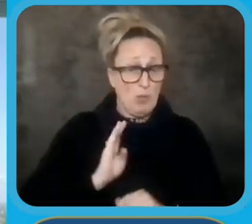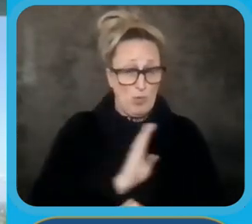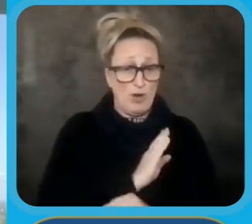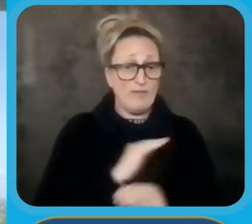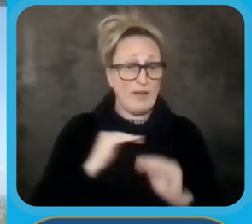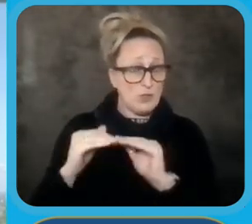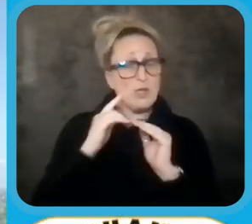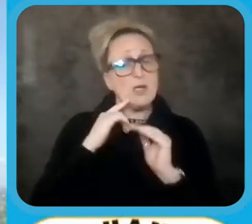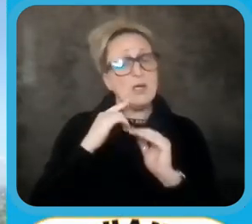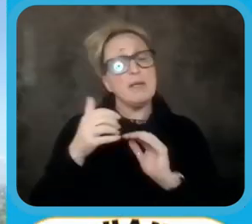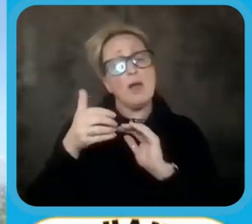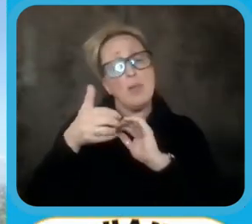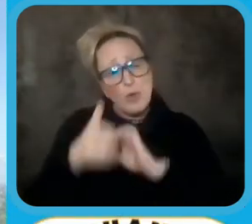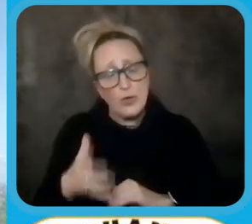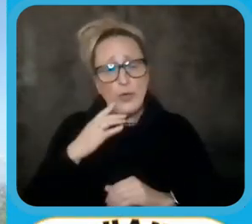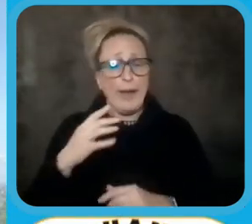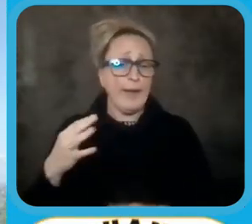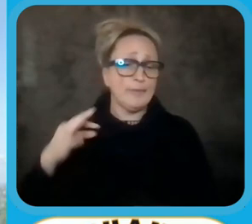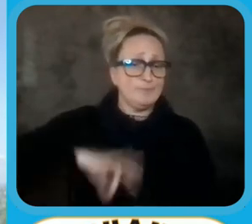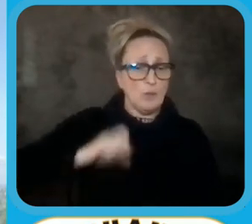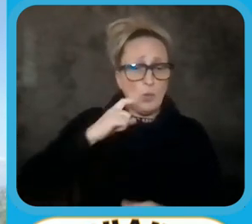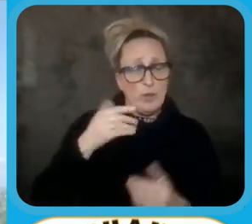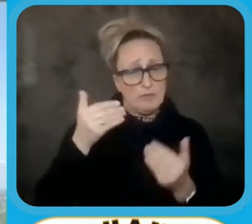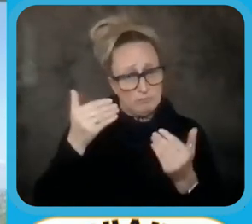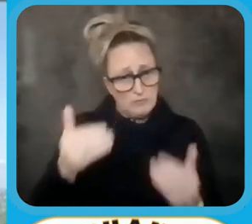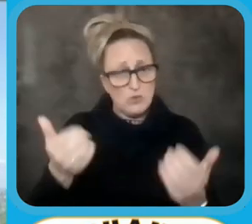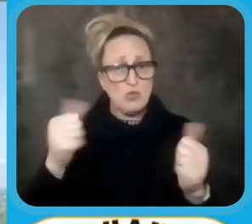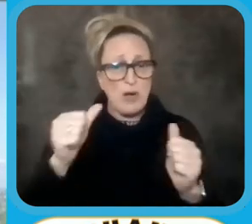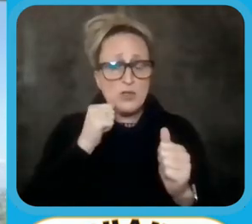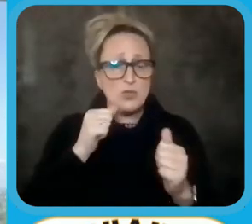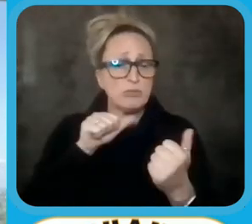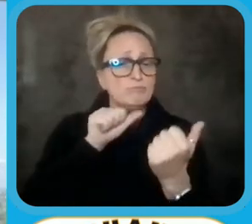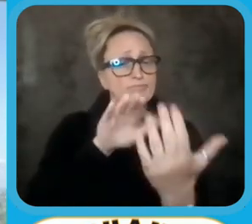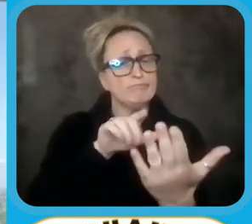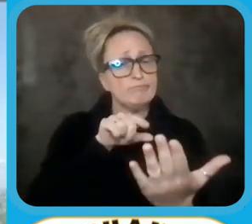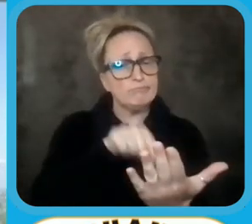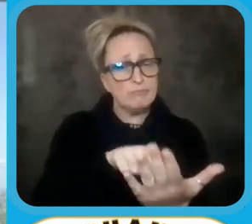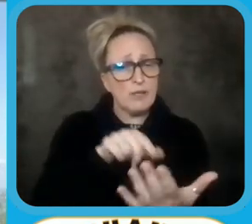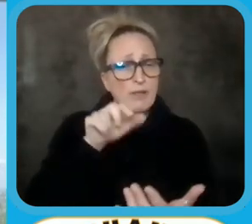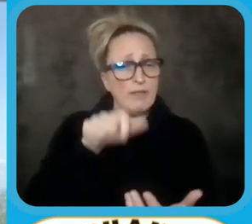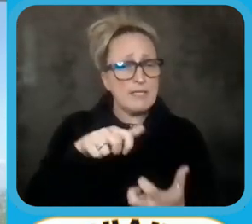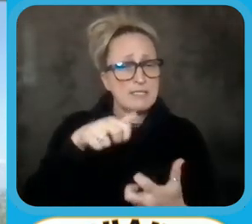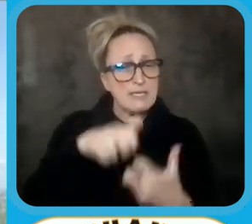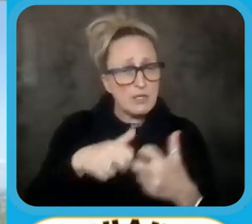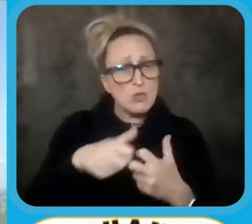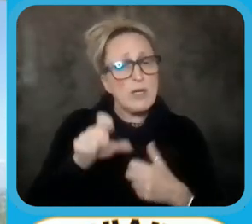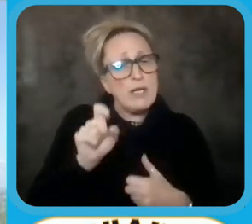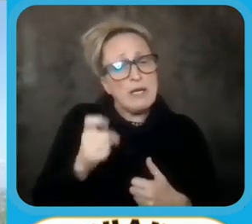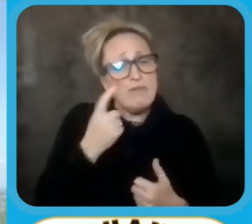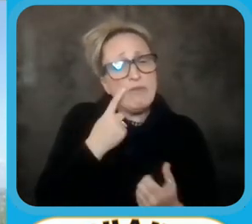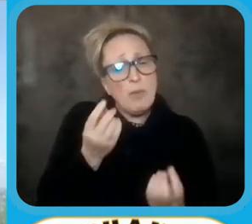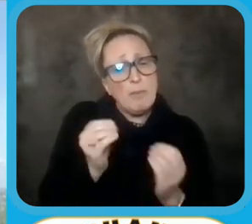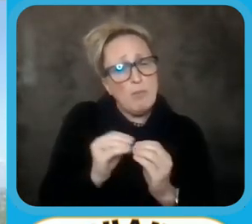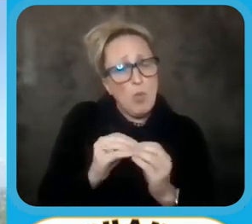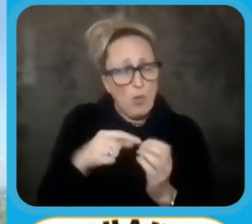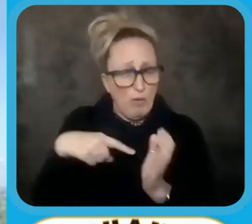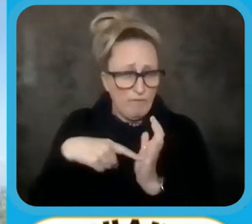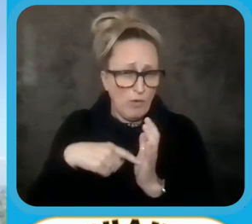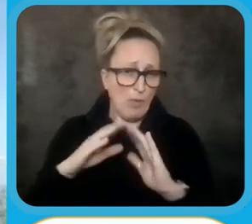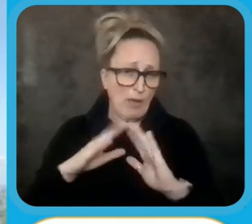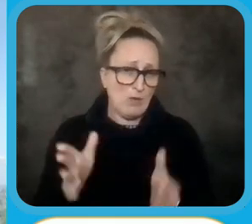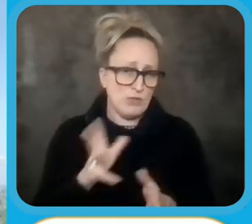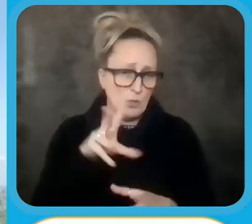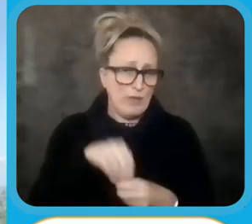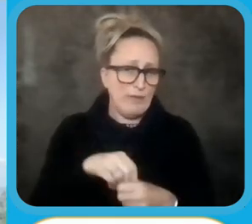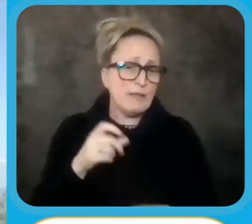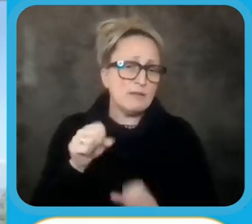an asset as we move forward to begin to address this issue and need for more affordable housing in the state of